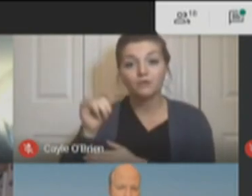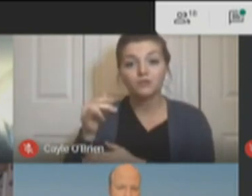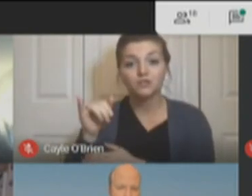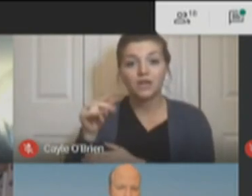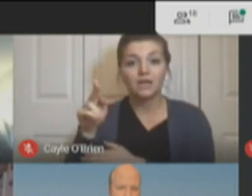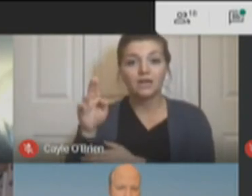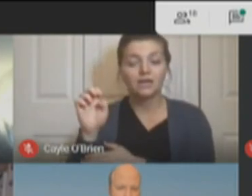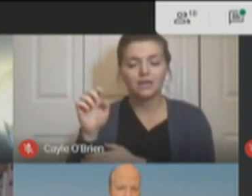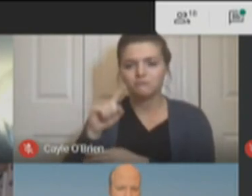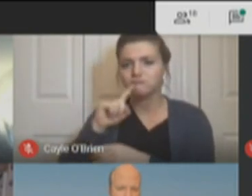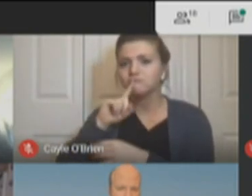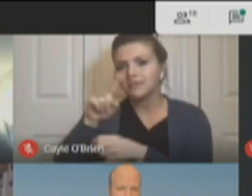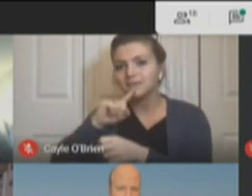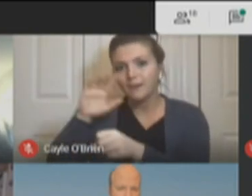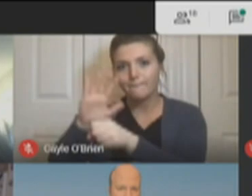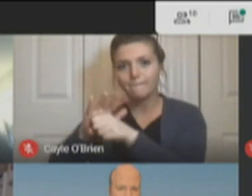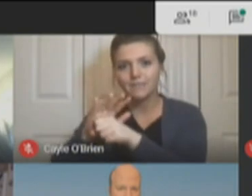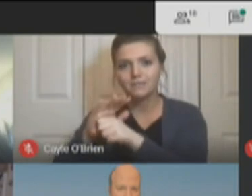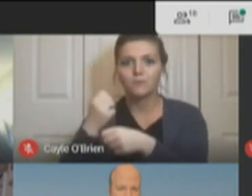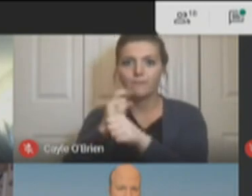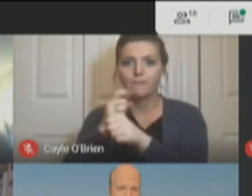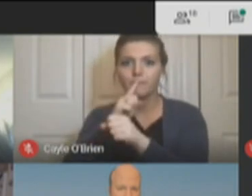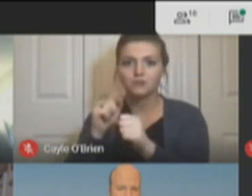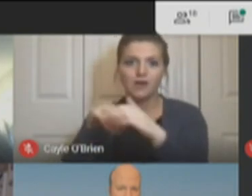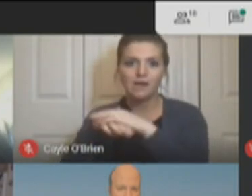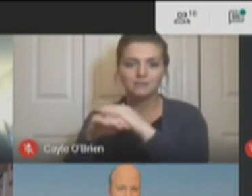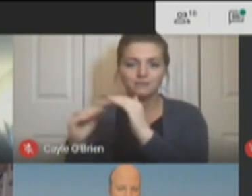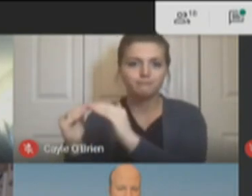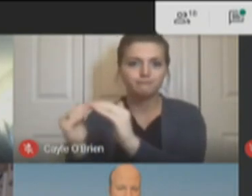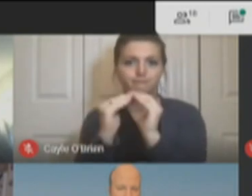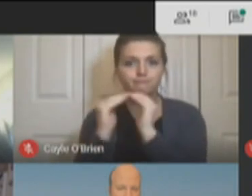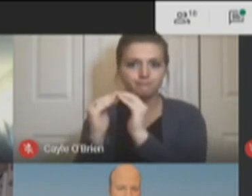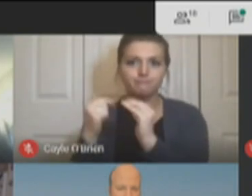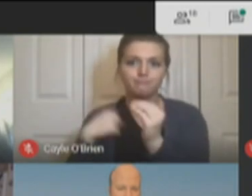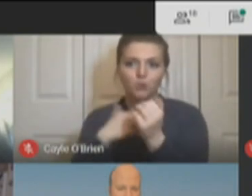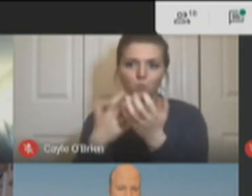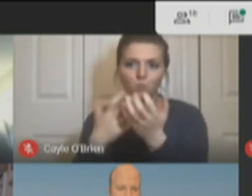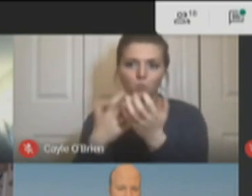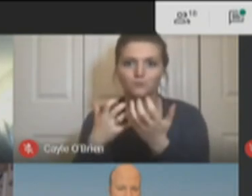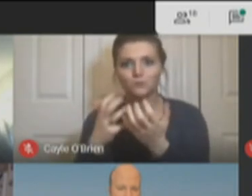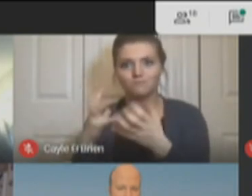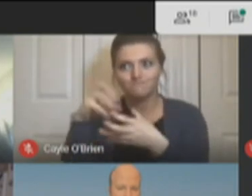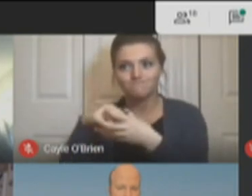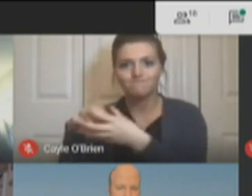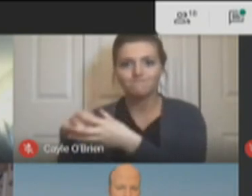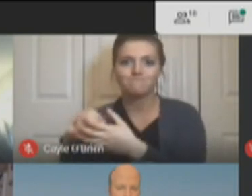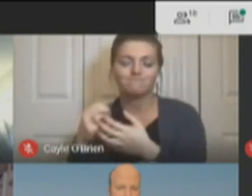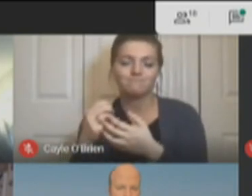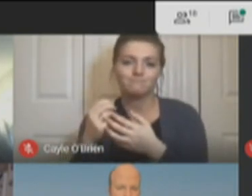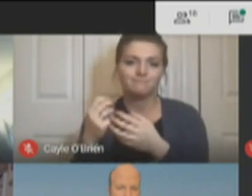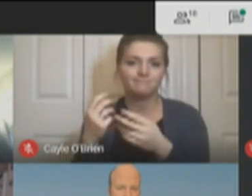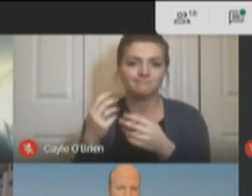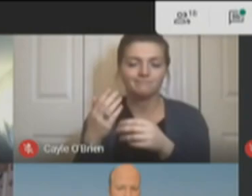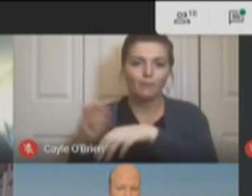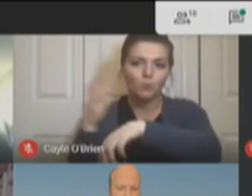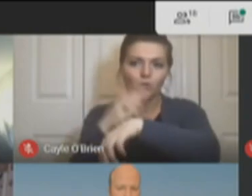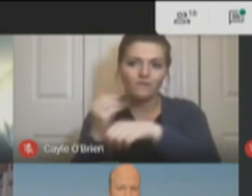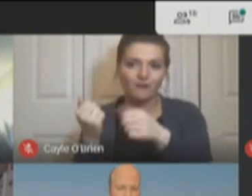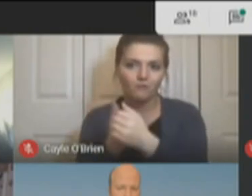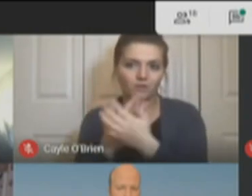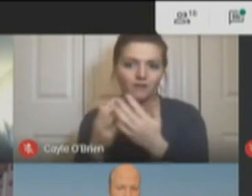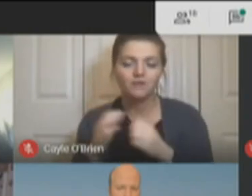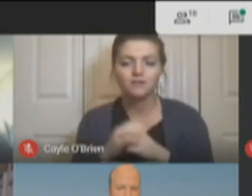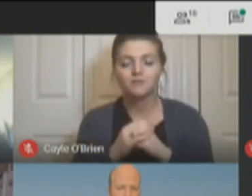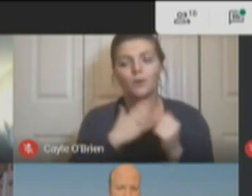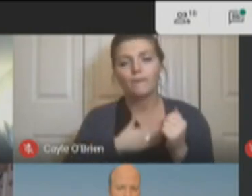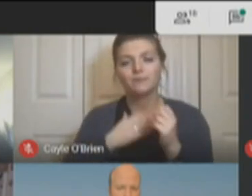sure that we have equitable access, we want to do everything that we can. So please do pass along any feedback, and we will ensure